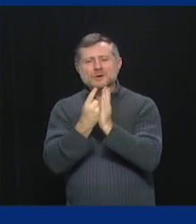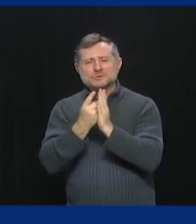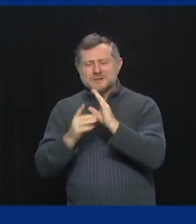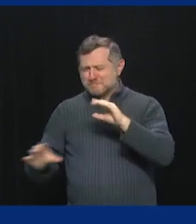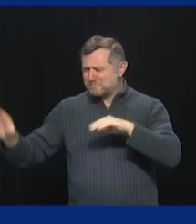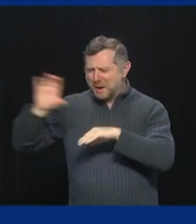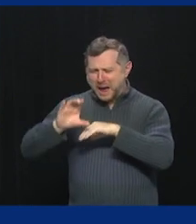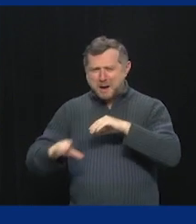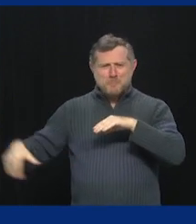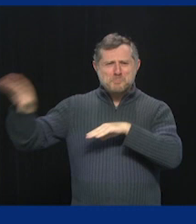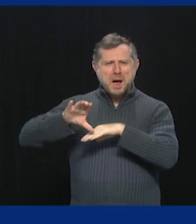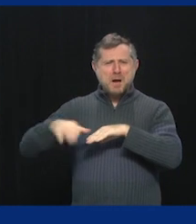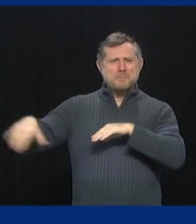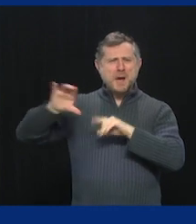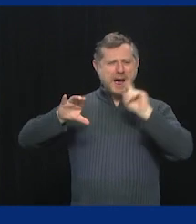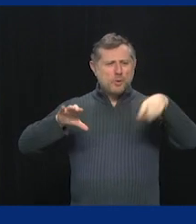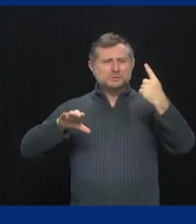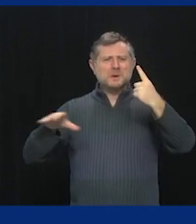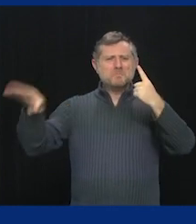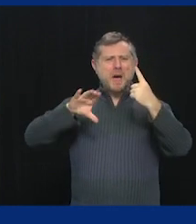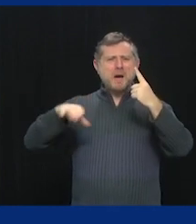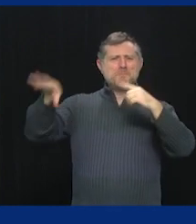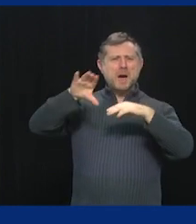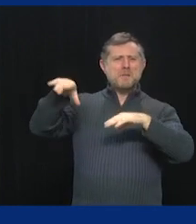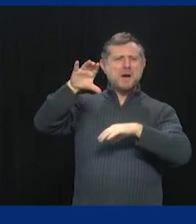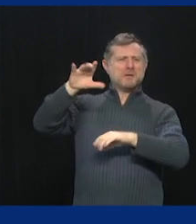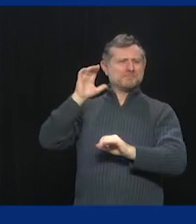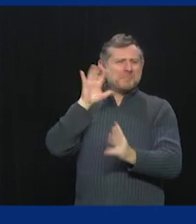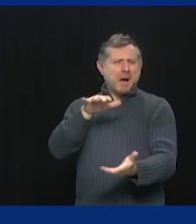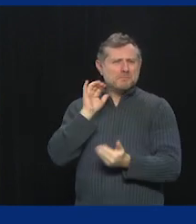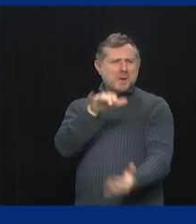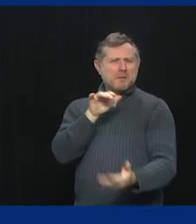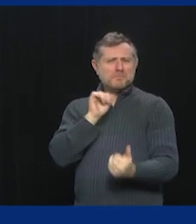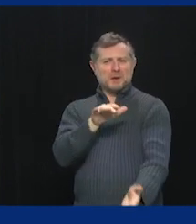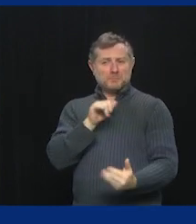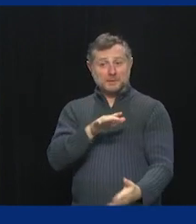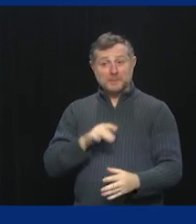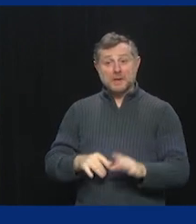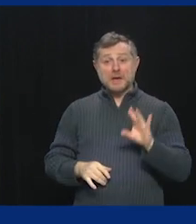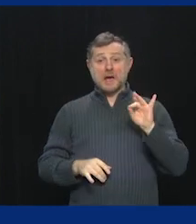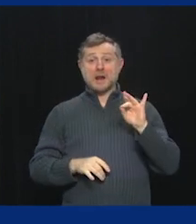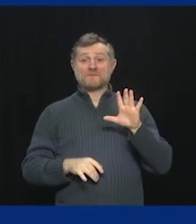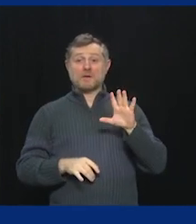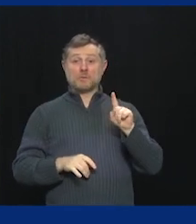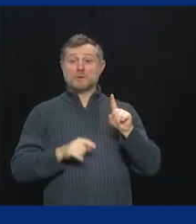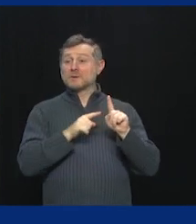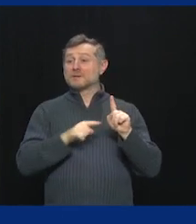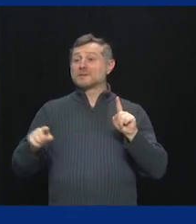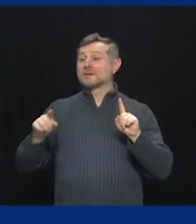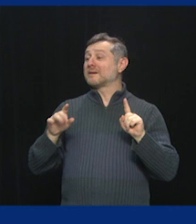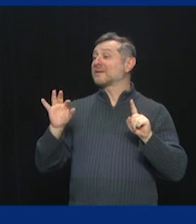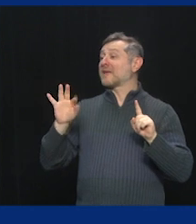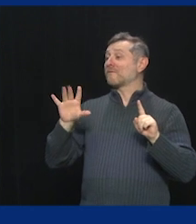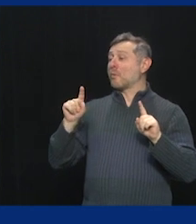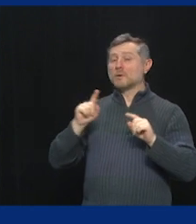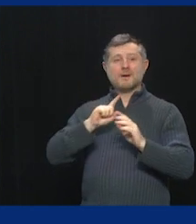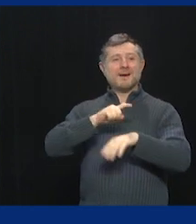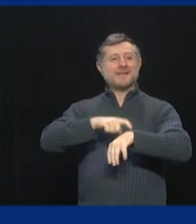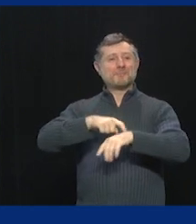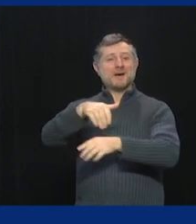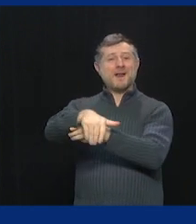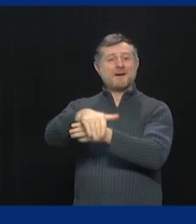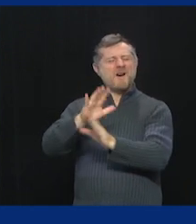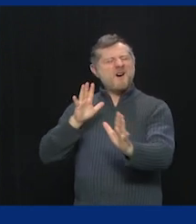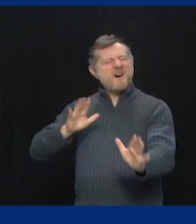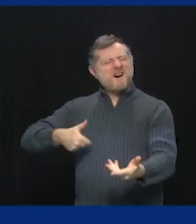particularly dire situation where between 8:51 p.m. and 9:51 p.m., the heavens broke loose. The city was overwhelmed.